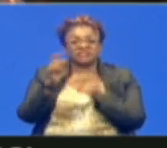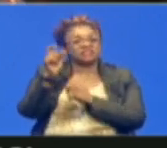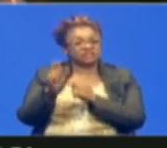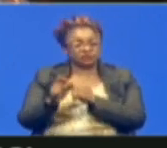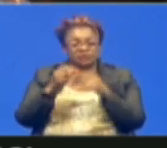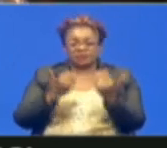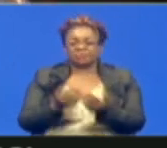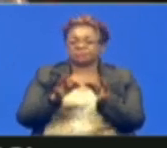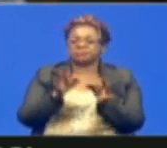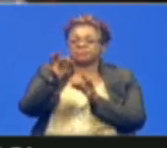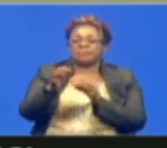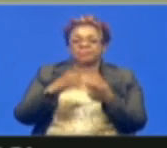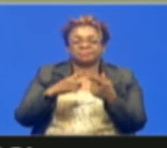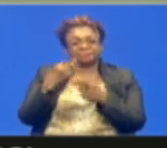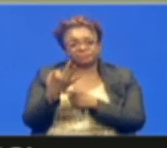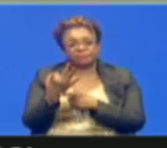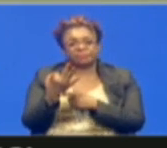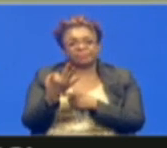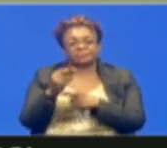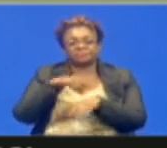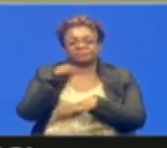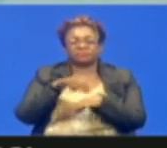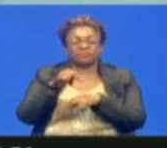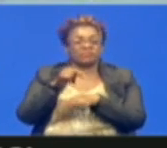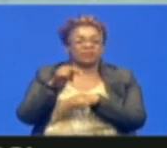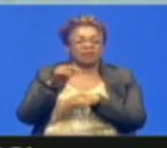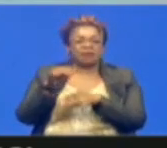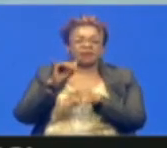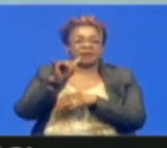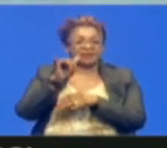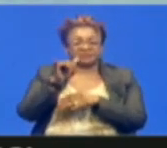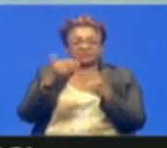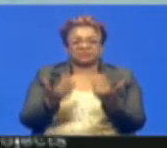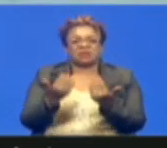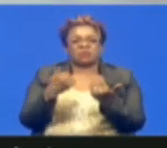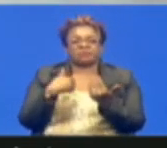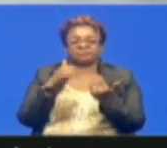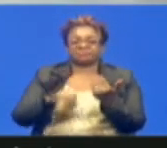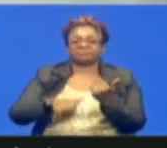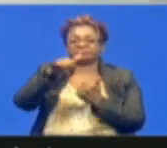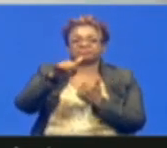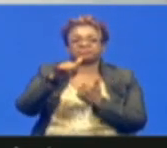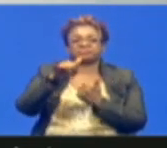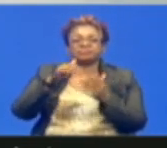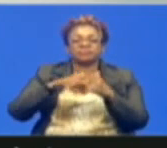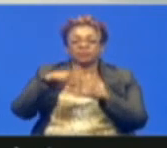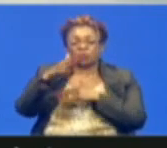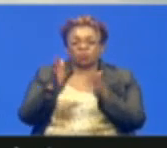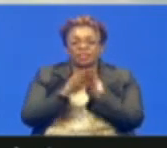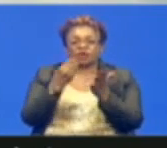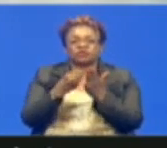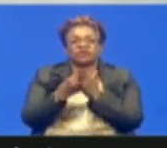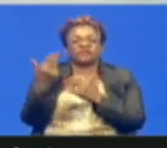been extended by 3 years. The national carrier is on a steady climb towards flying out of the red zone, with the costs of